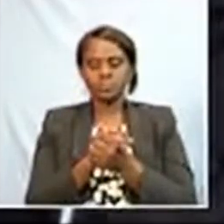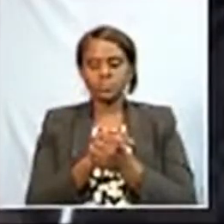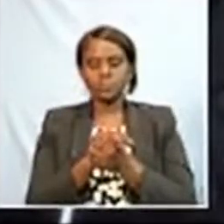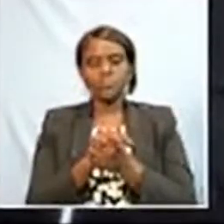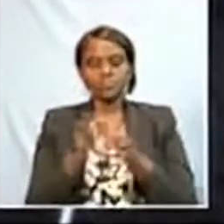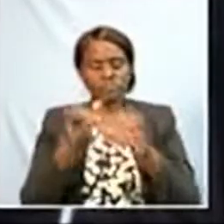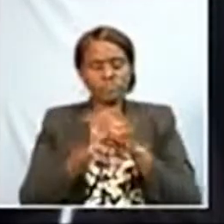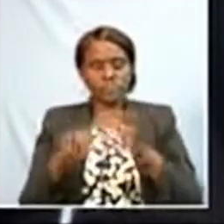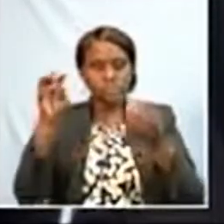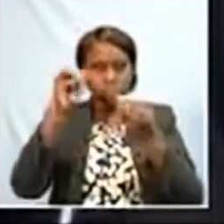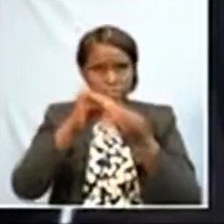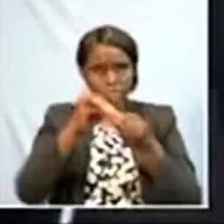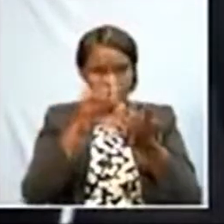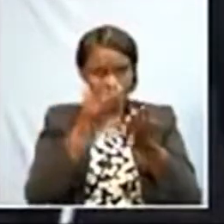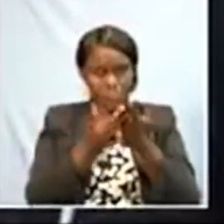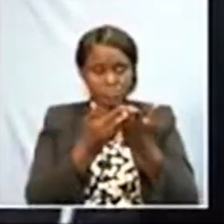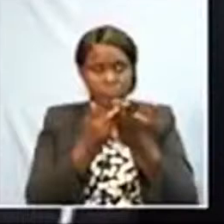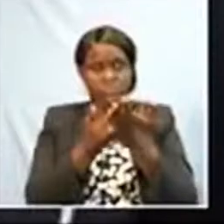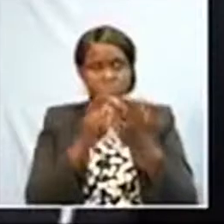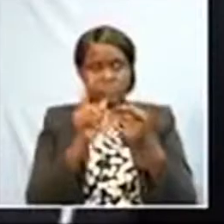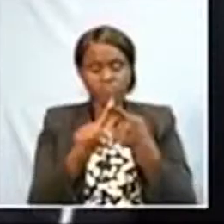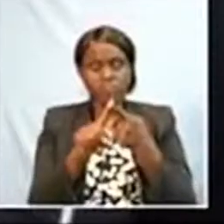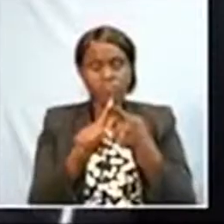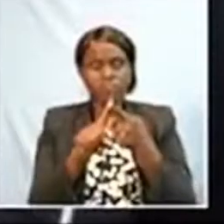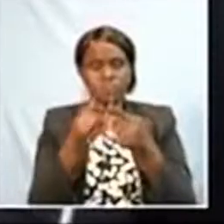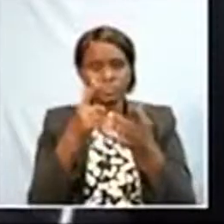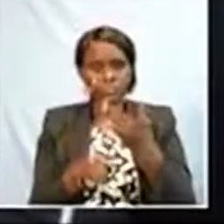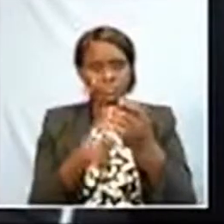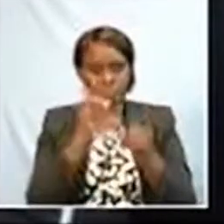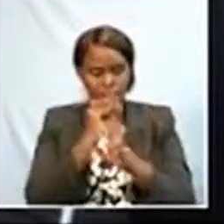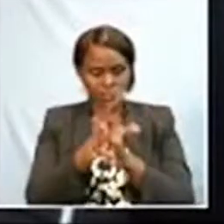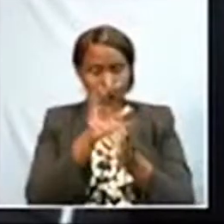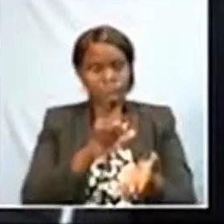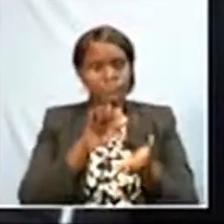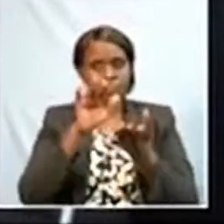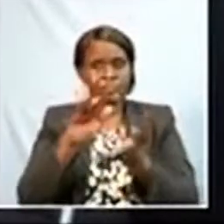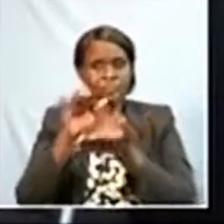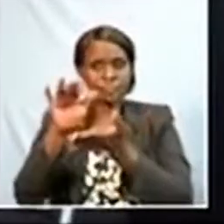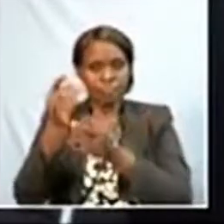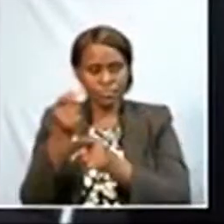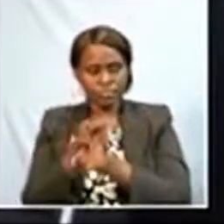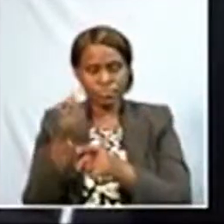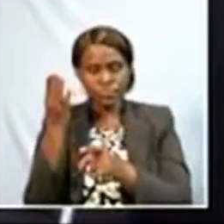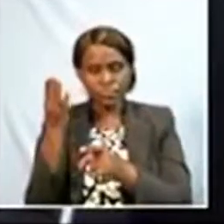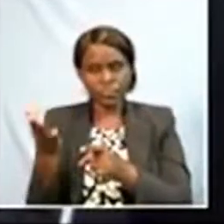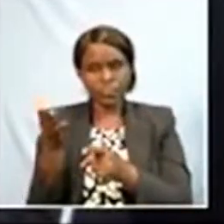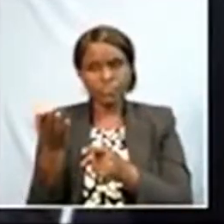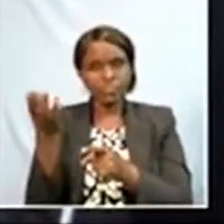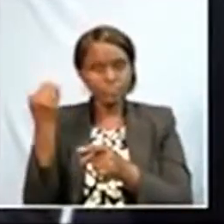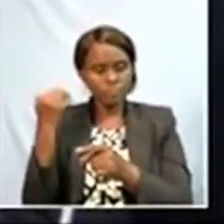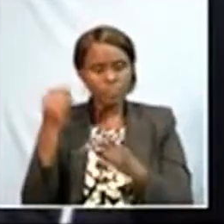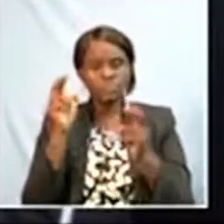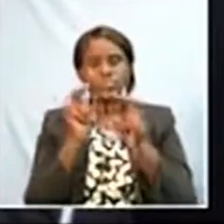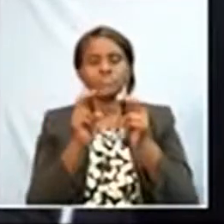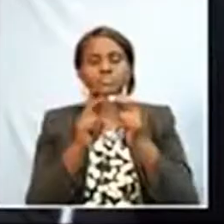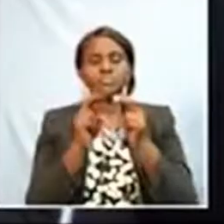in addition to what was already allocated from the initial